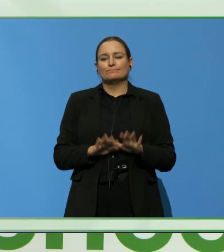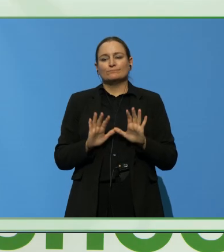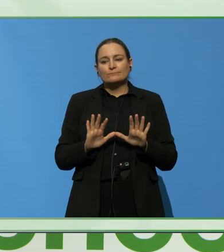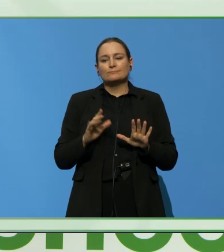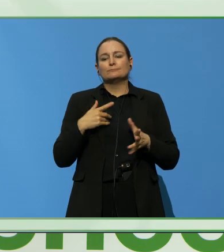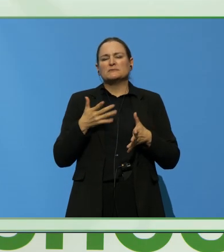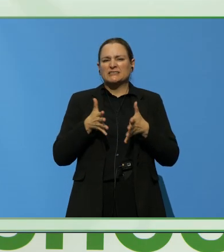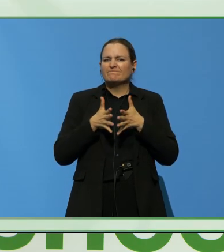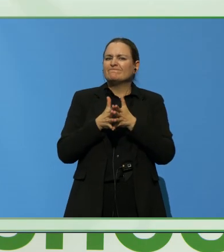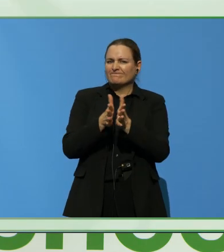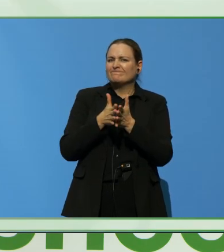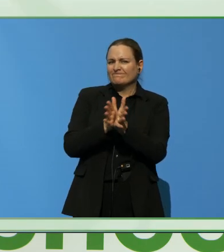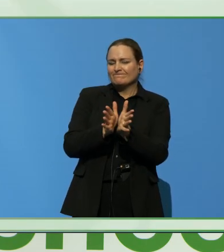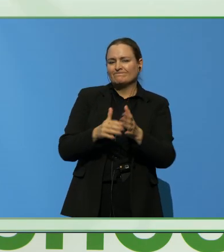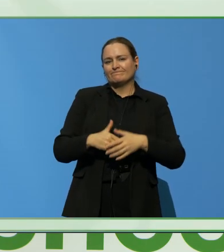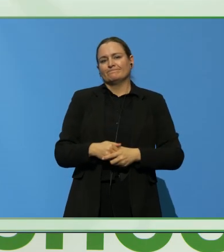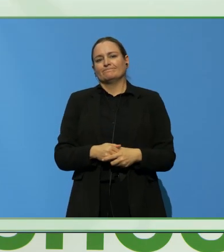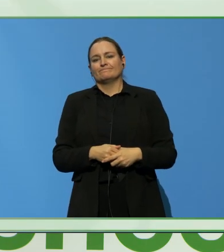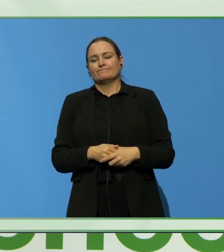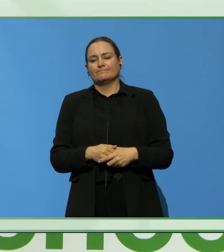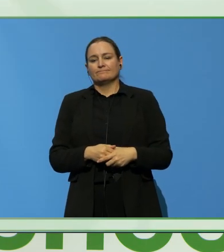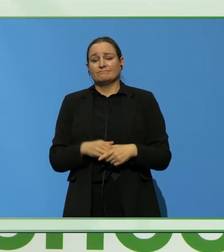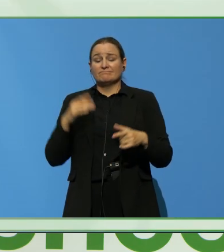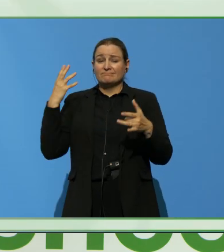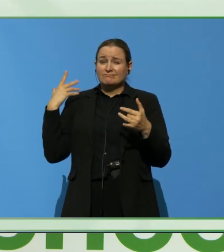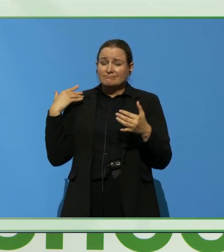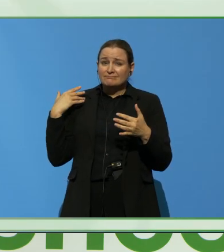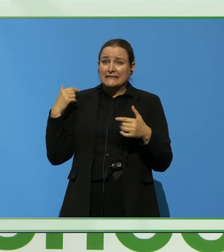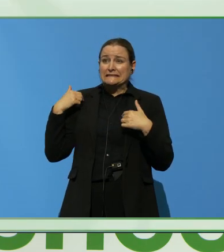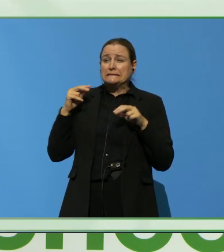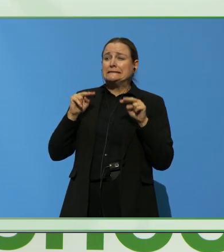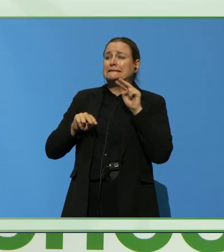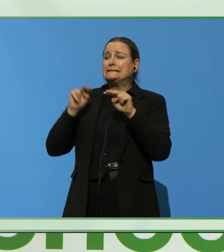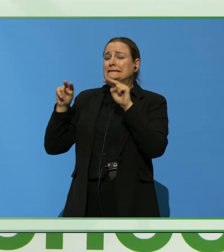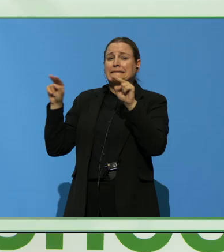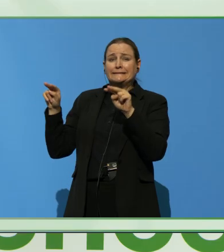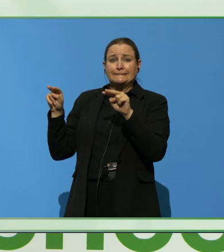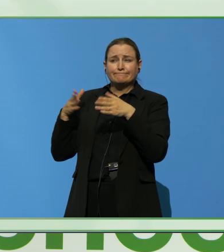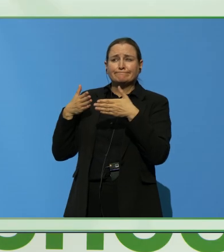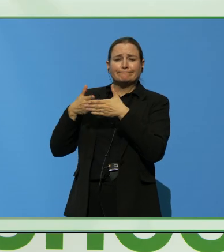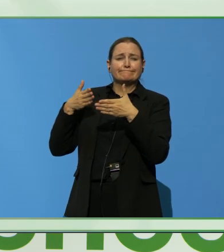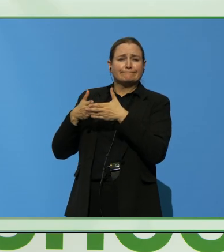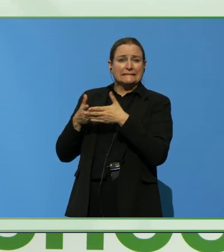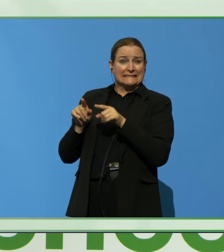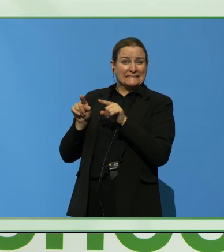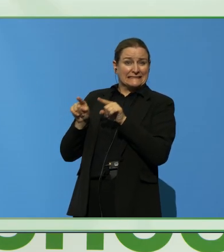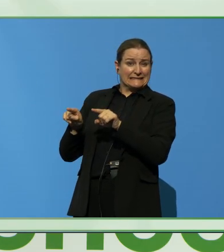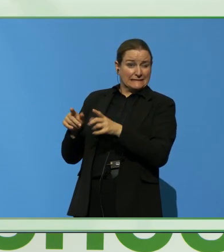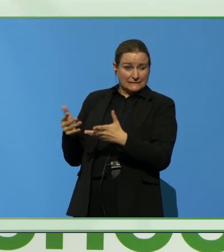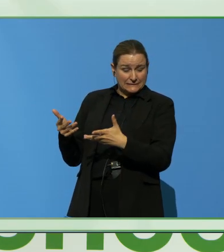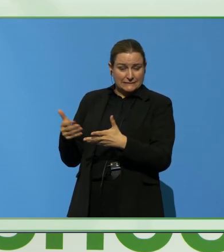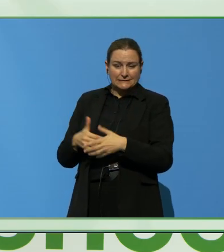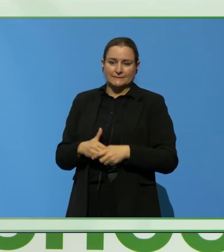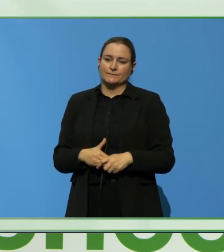magnitude of issues that we try to address in the world. We speak approximately about tens